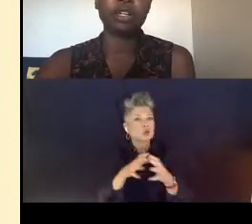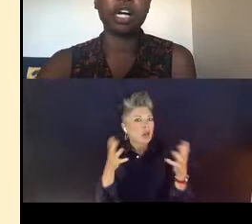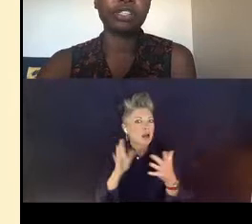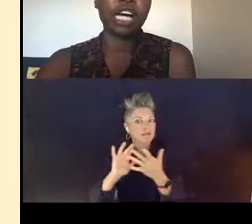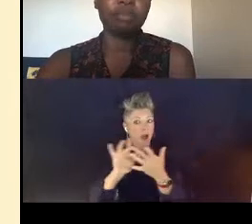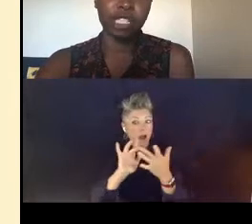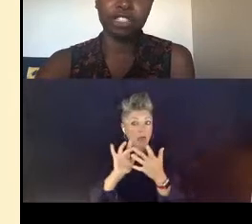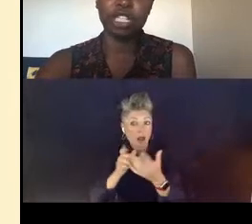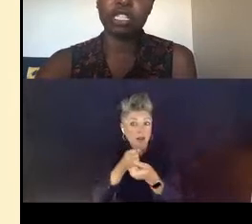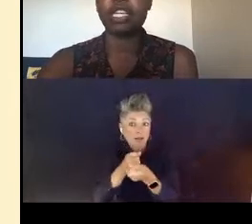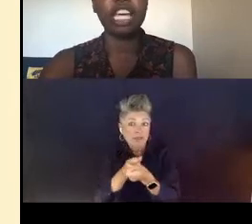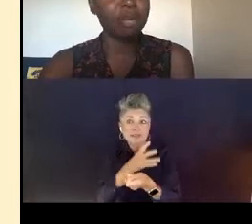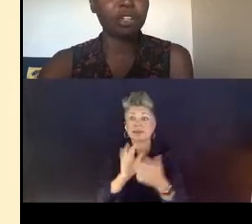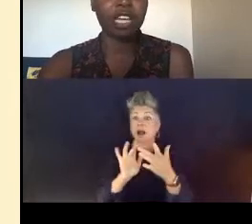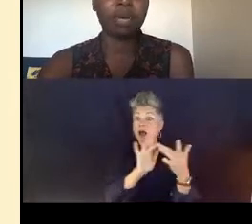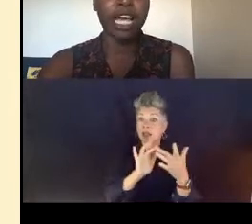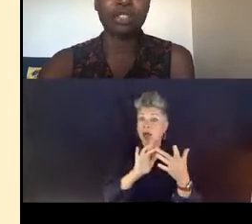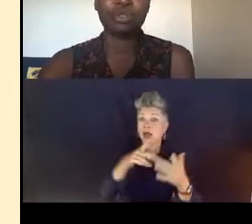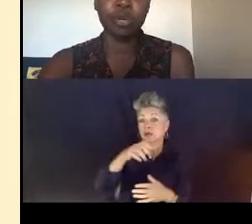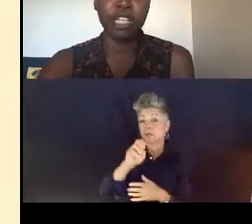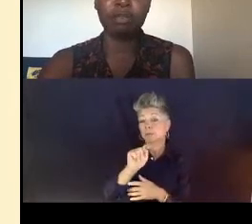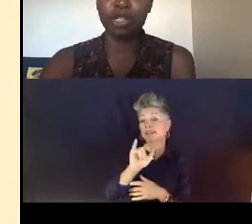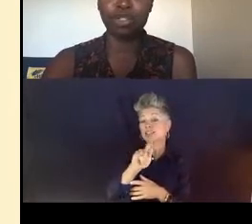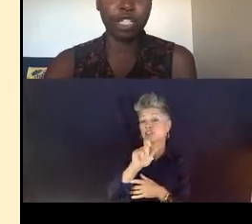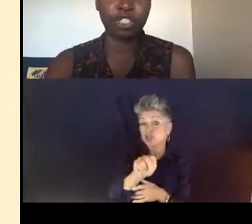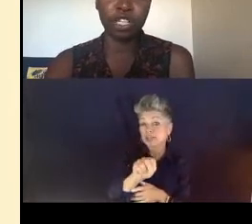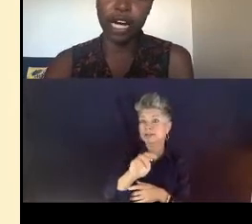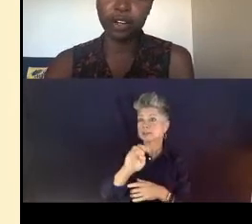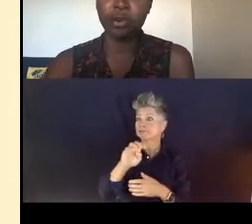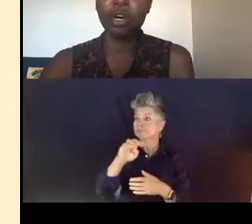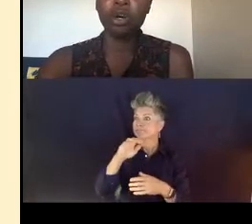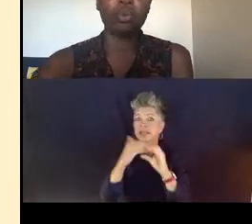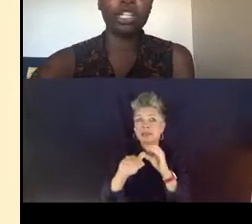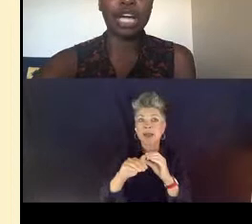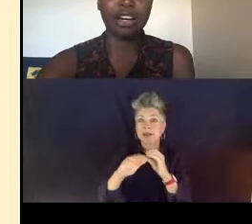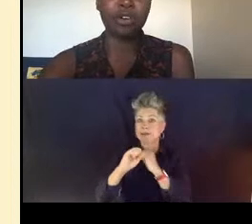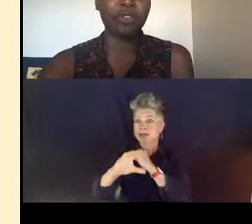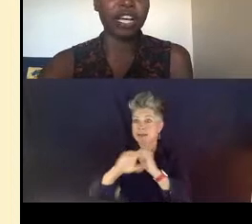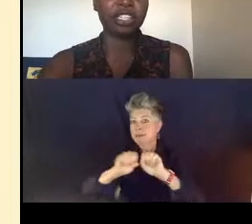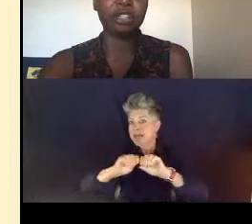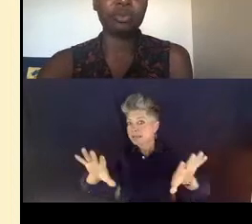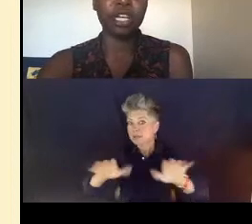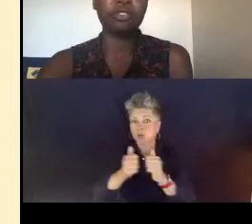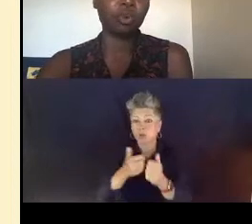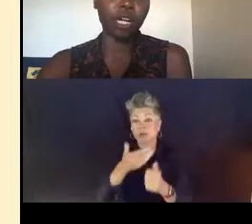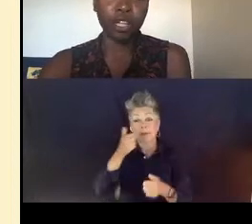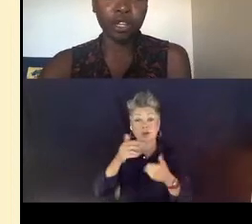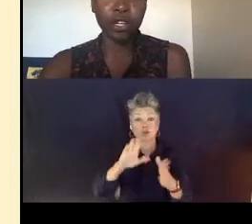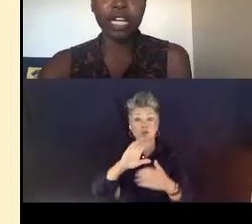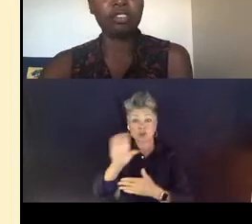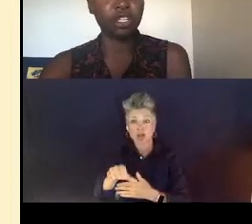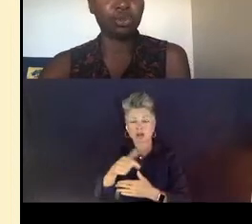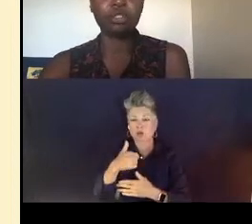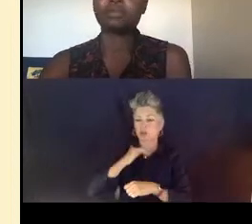well, online petitions and email campaigns with Better Street Chicago which I co-founded with 4